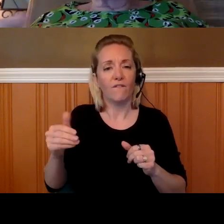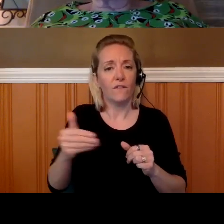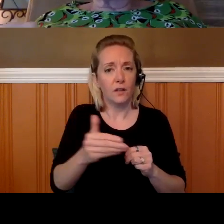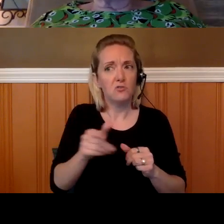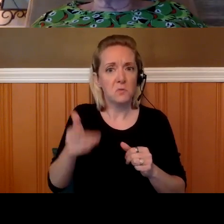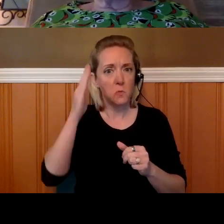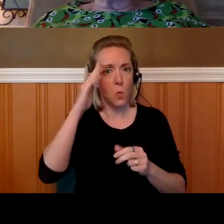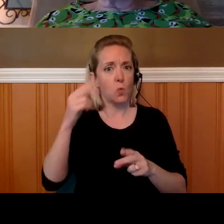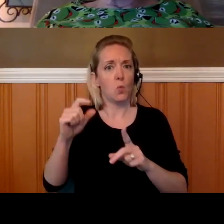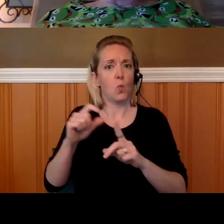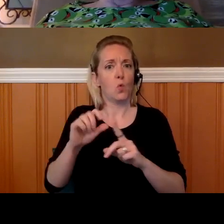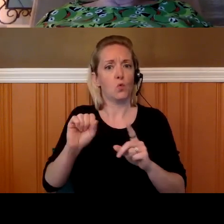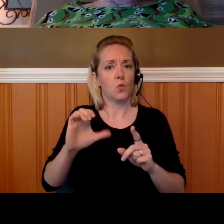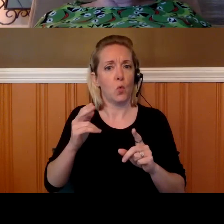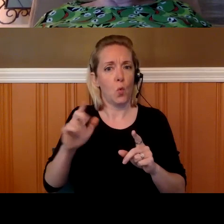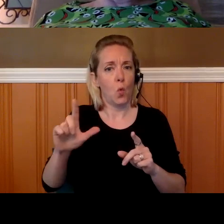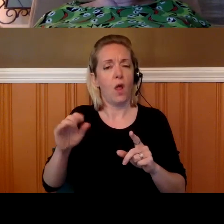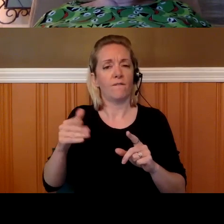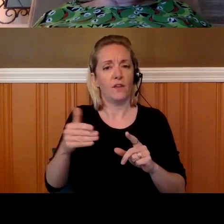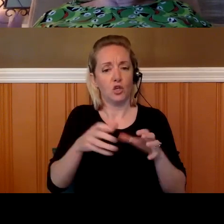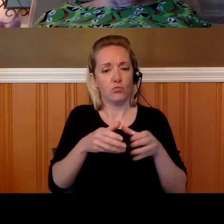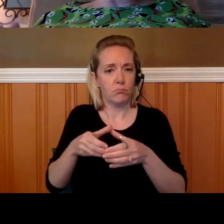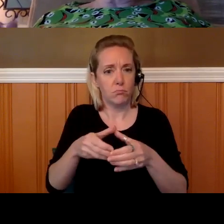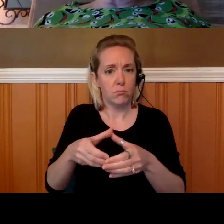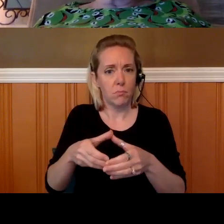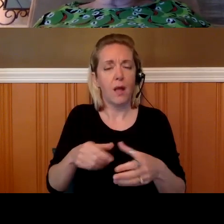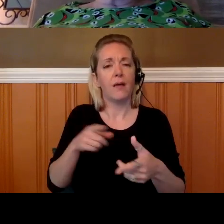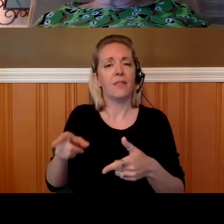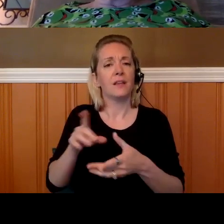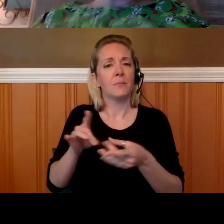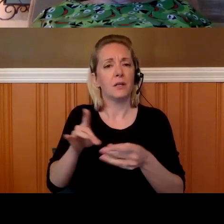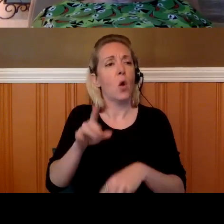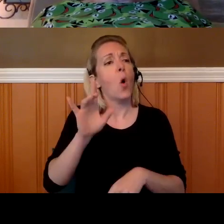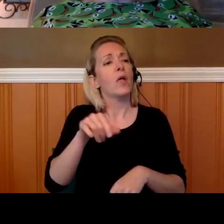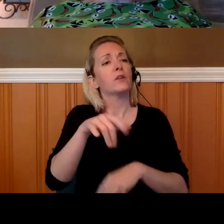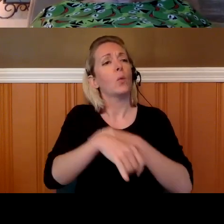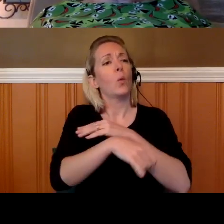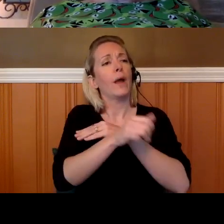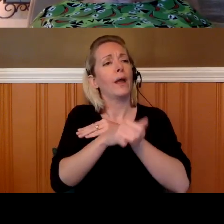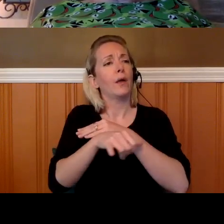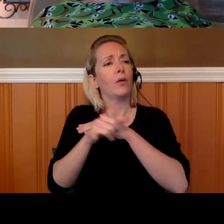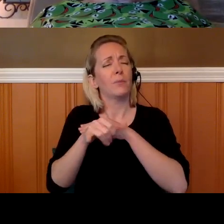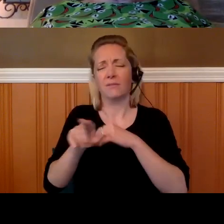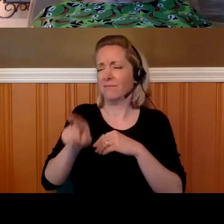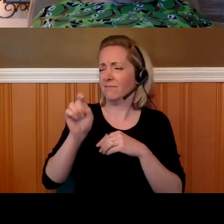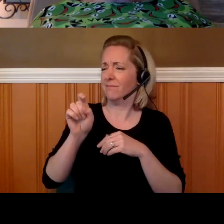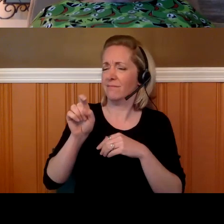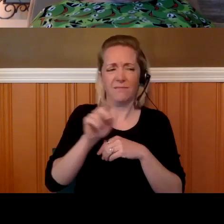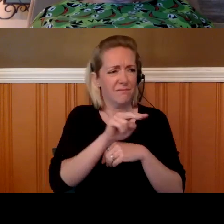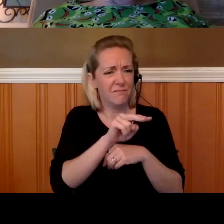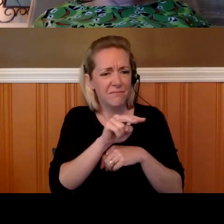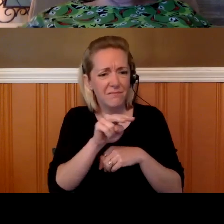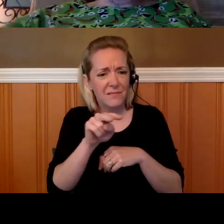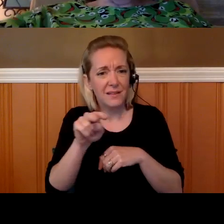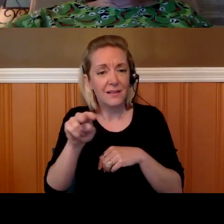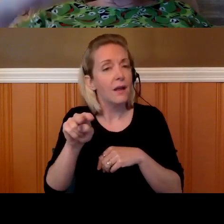one. And then he said, oh, and there's a whale. And I thought, a what? And there were just